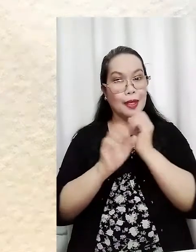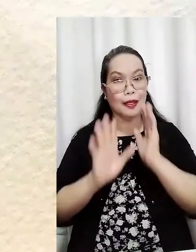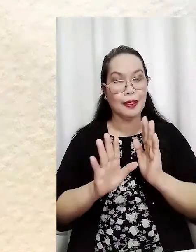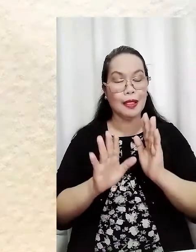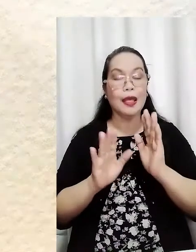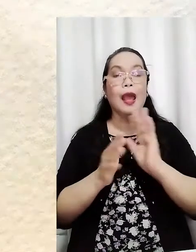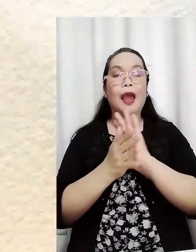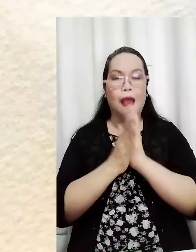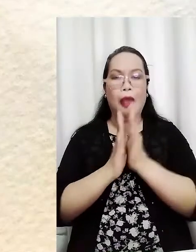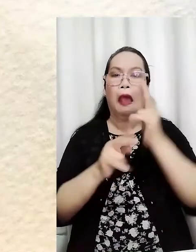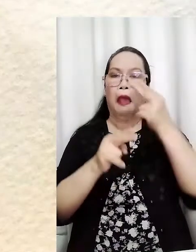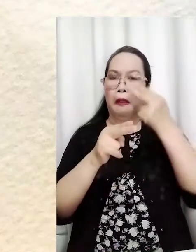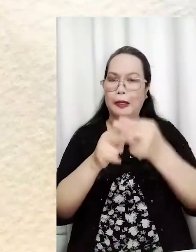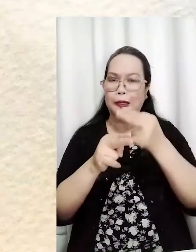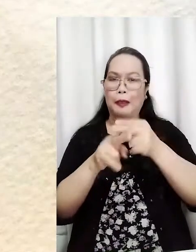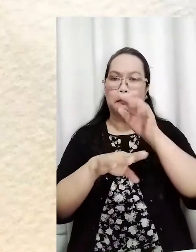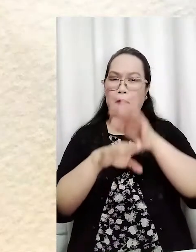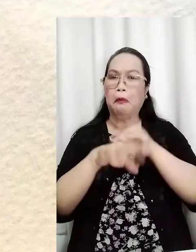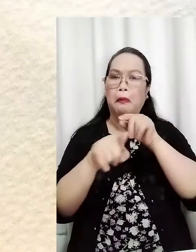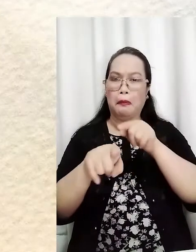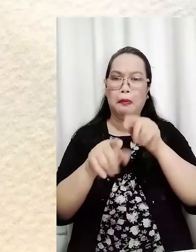called children of God.